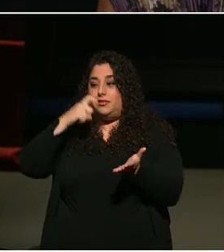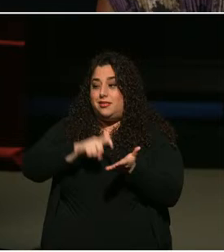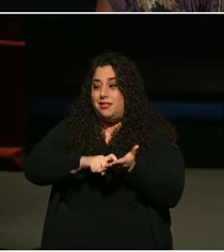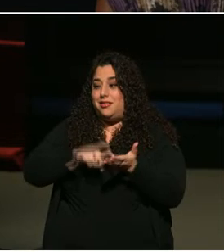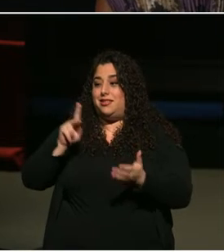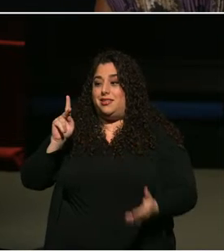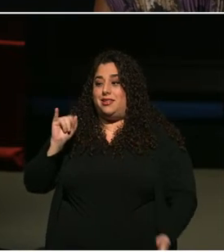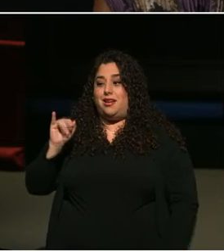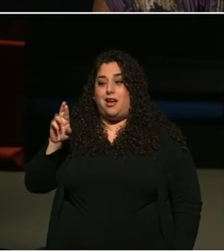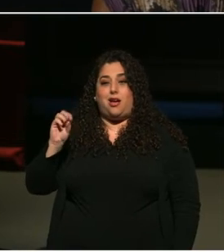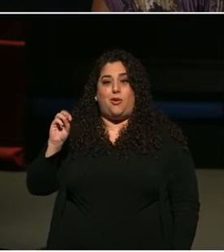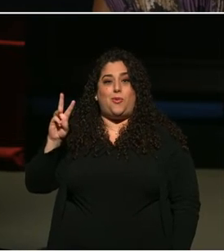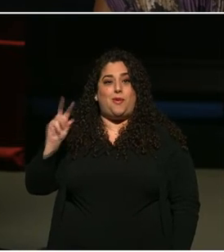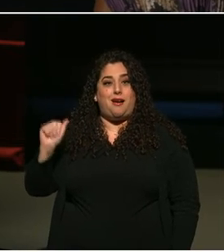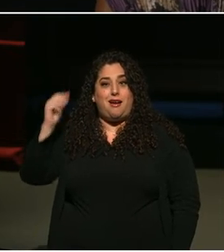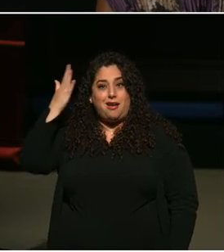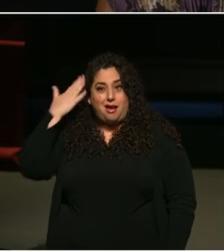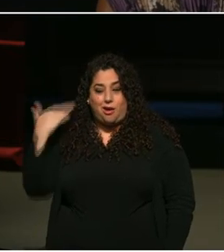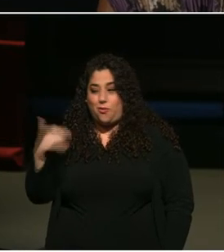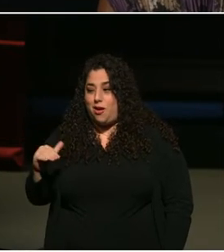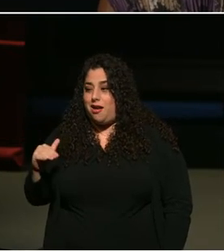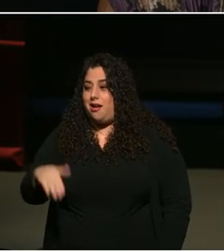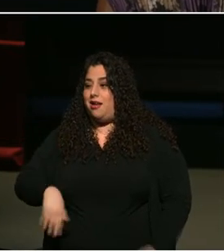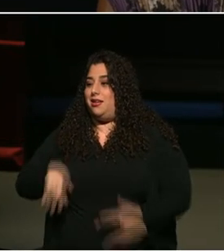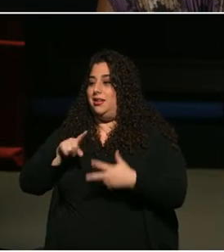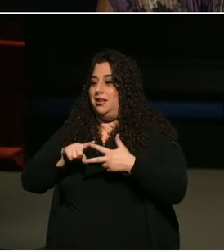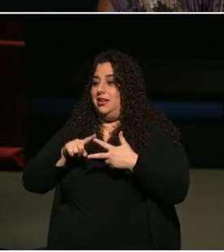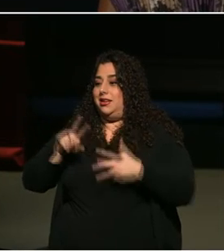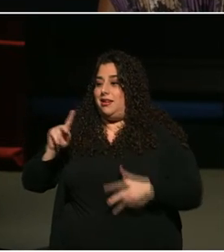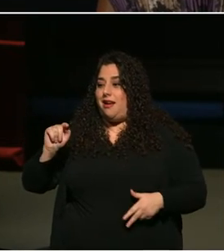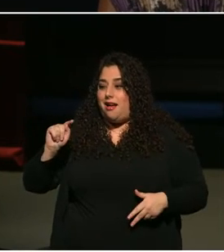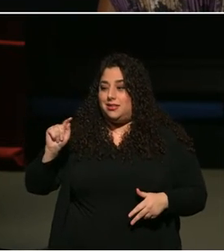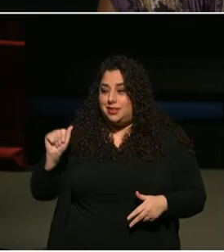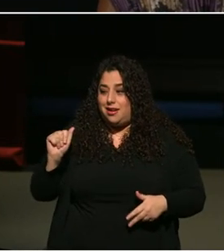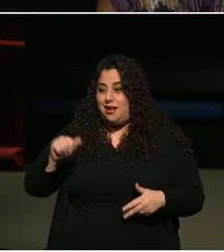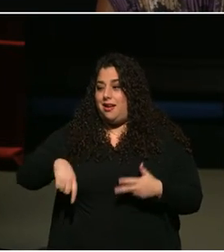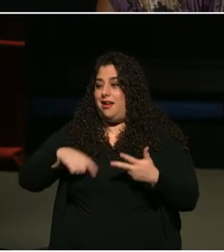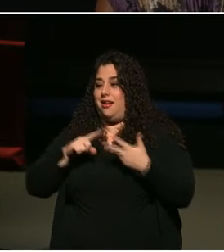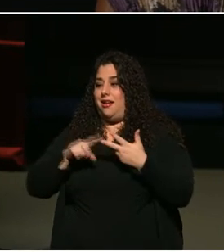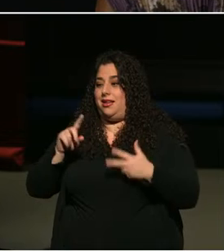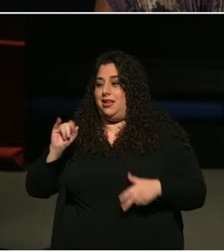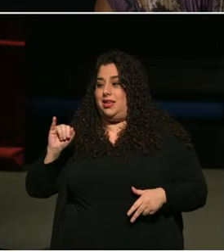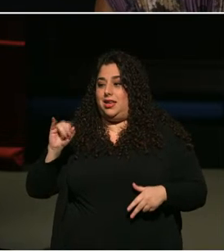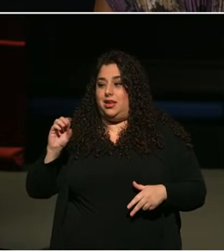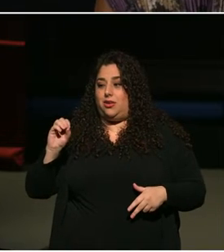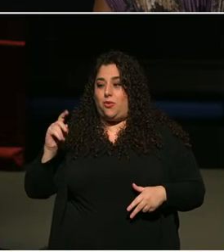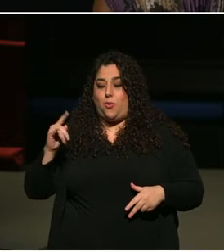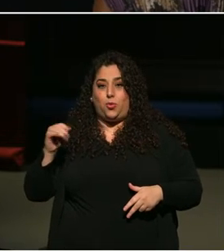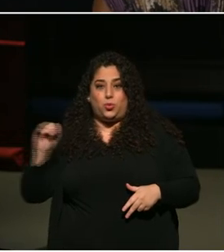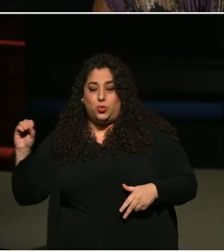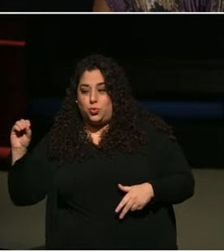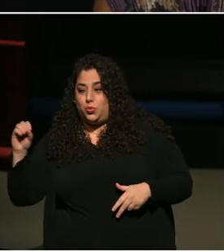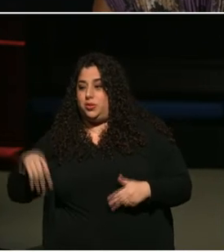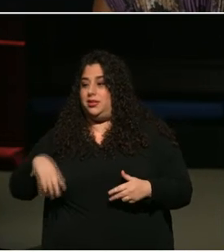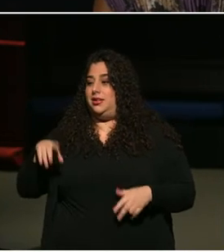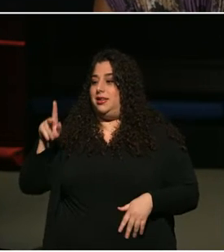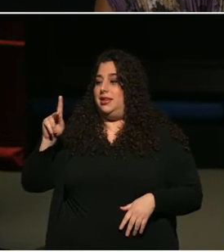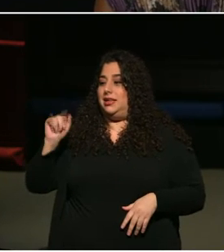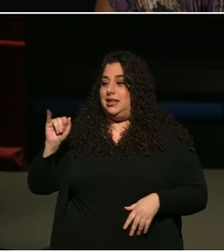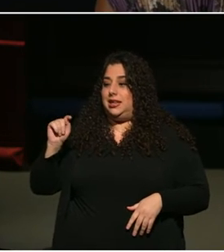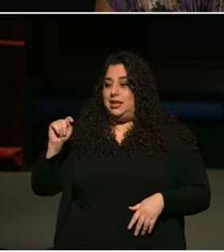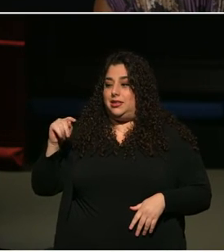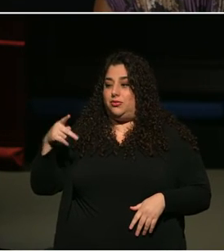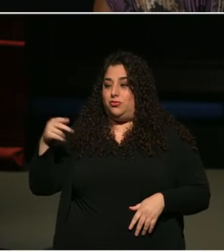Choctaw, Ojibwe, Kickapoo, Northern Cheyenne, the Osage, Pitt River, Southern